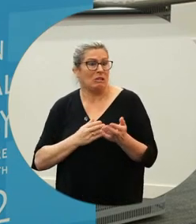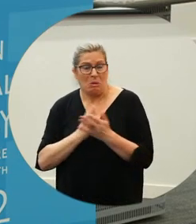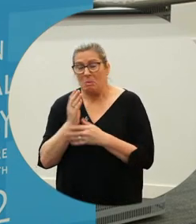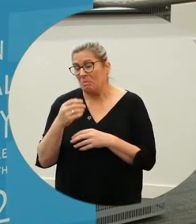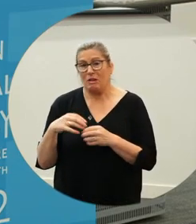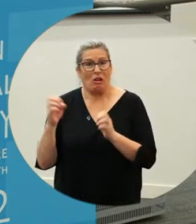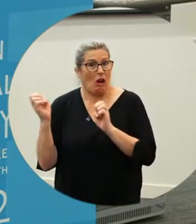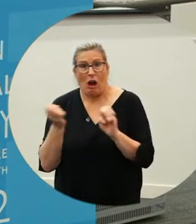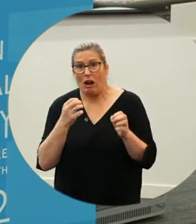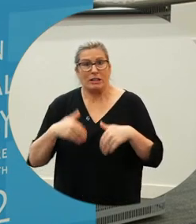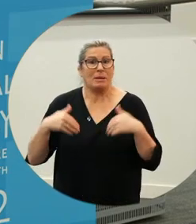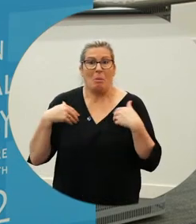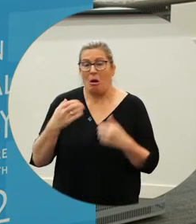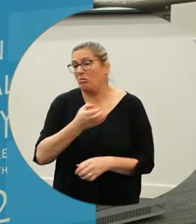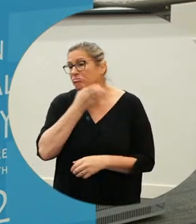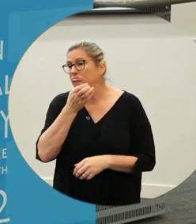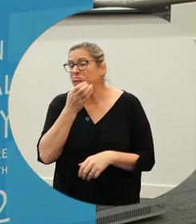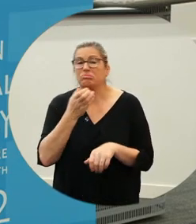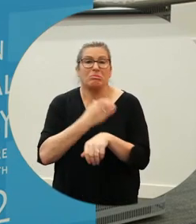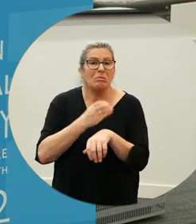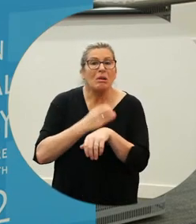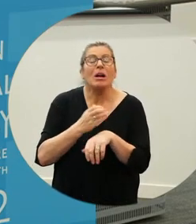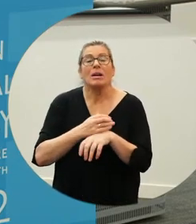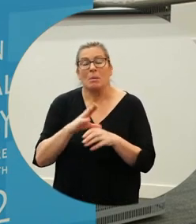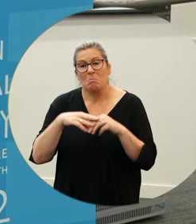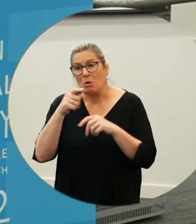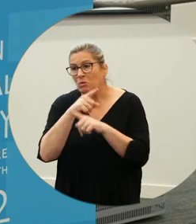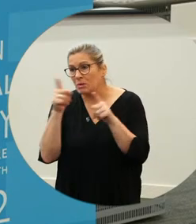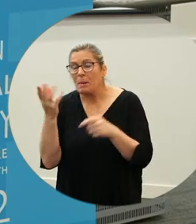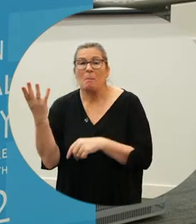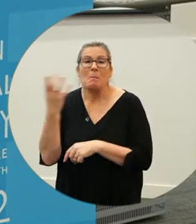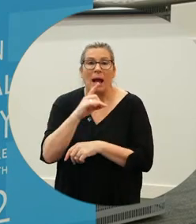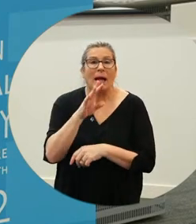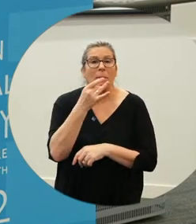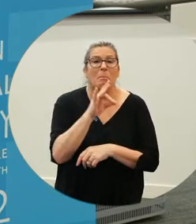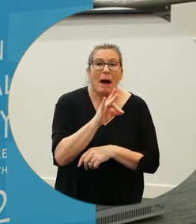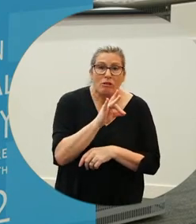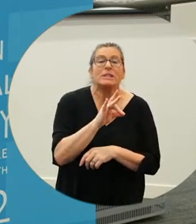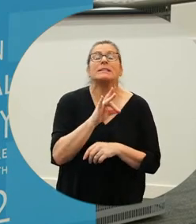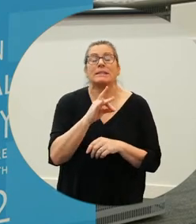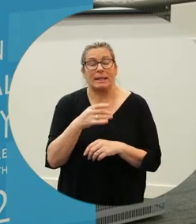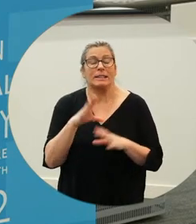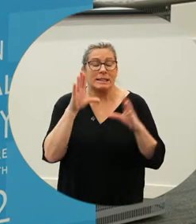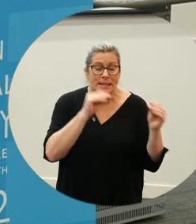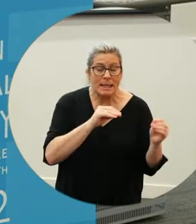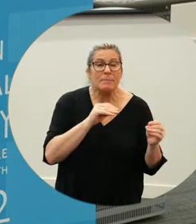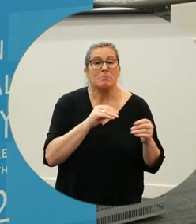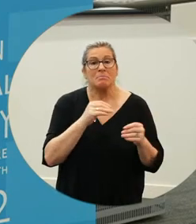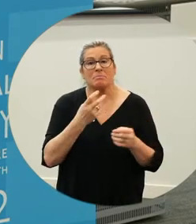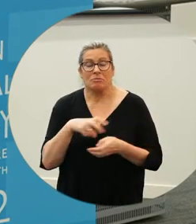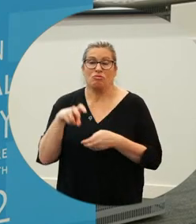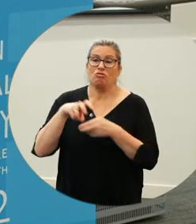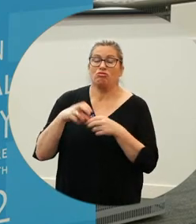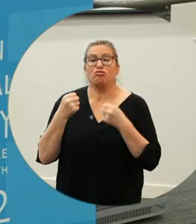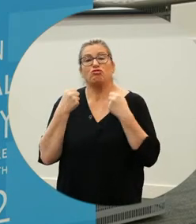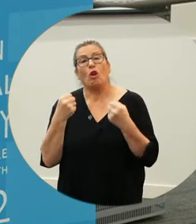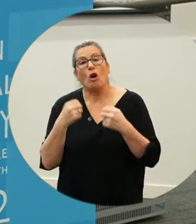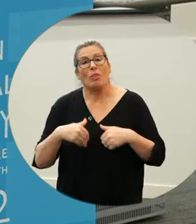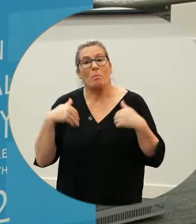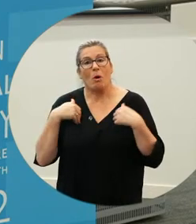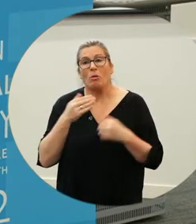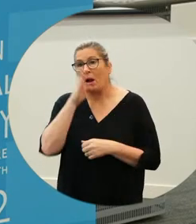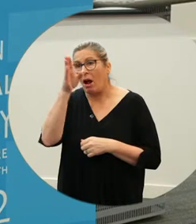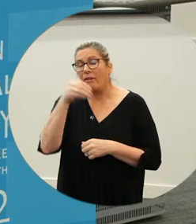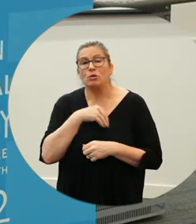in Kildare. Most of them made their way safely back to barracks, got a few hours sleep, got into the trucks in the morning, headed off to Collinstown, while the